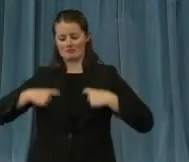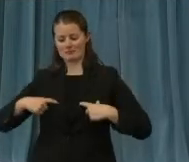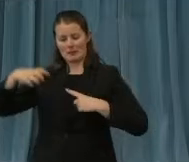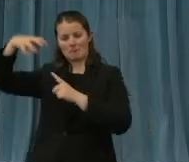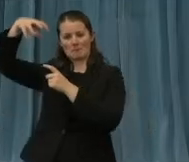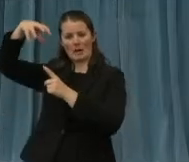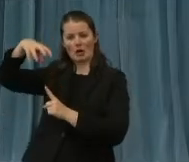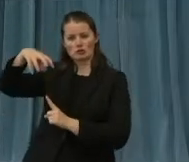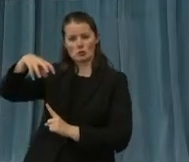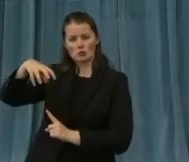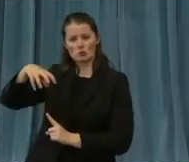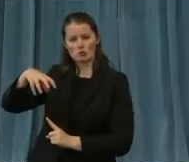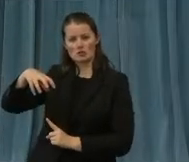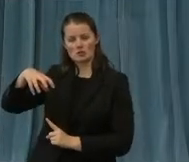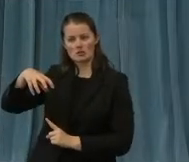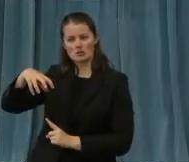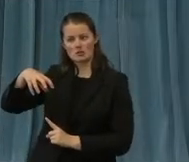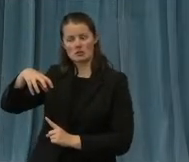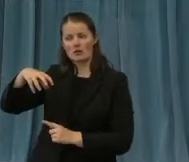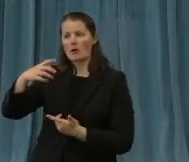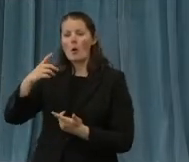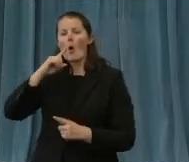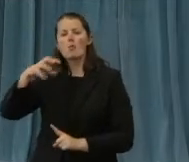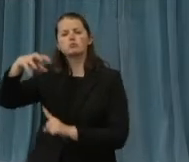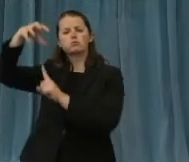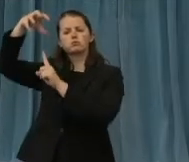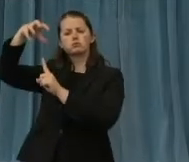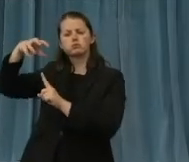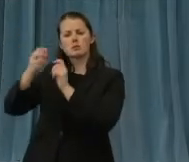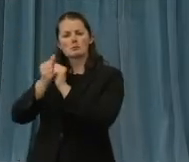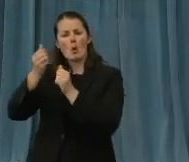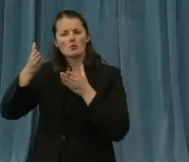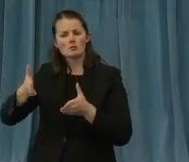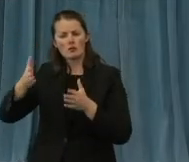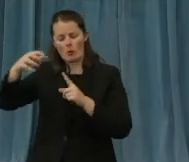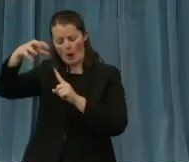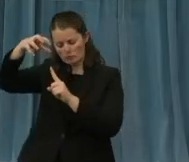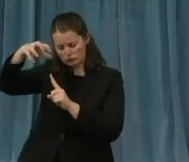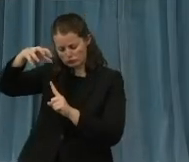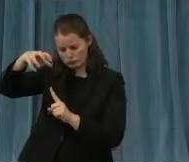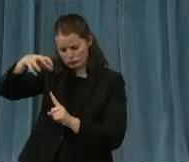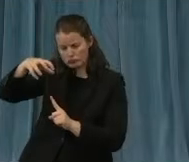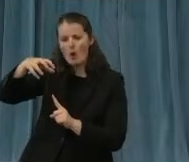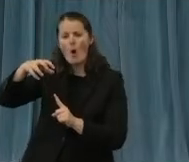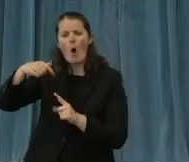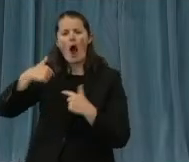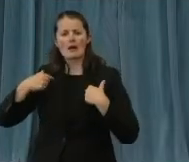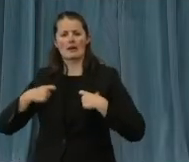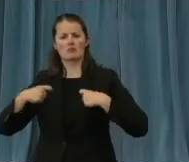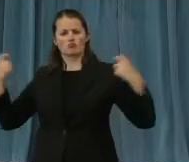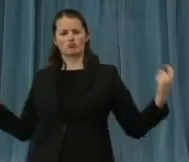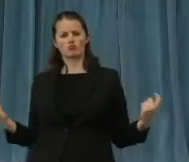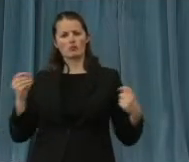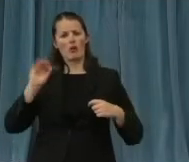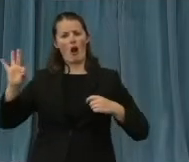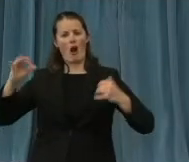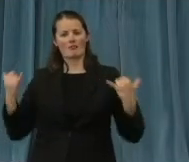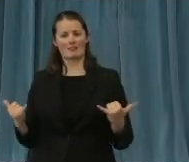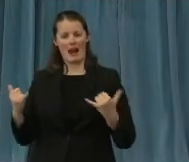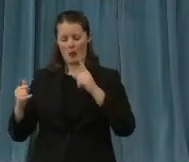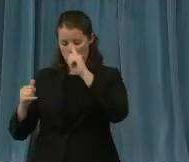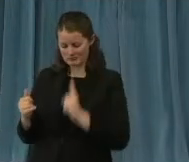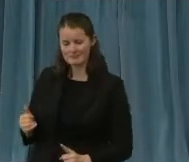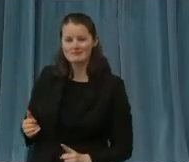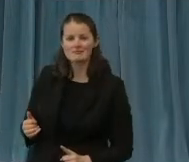parachute. Experience gleaned from other countries teaches us that we cannot flip a light switch and turn our lives or our economy back on